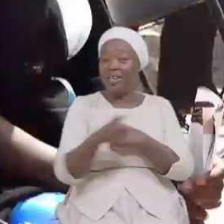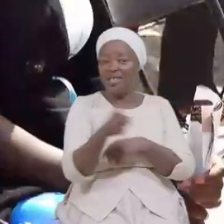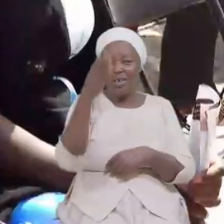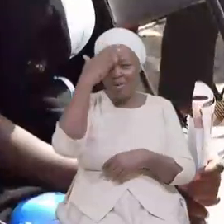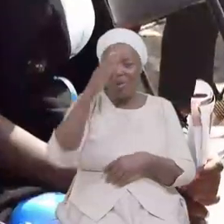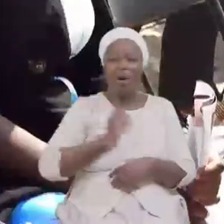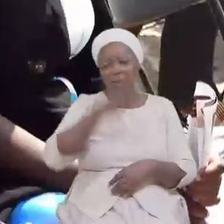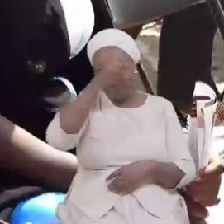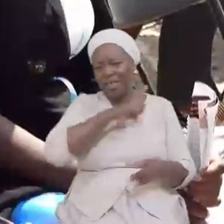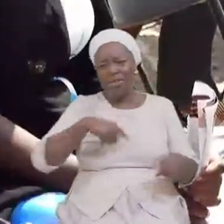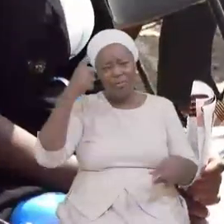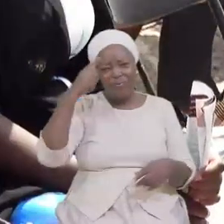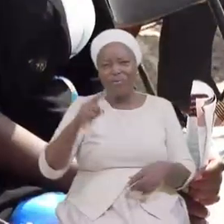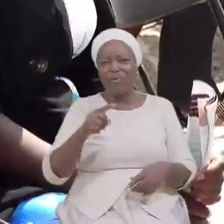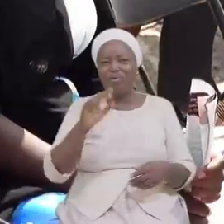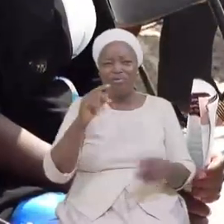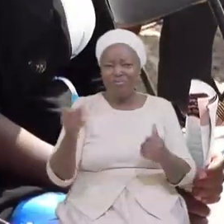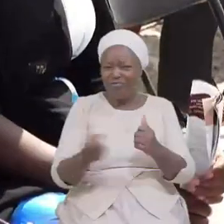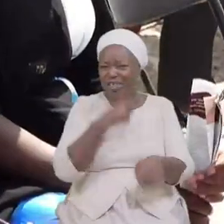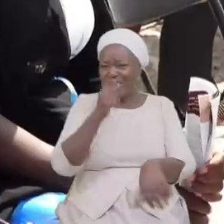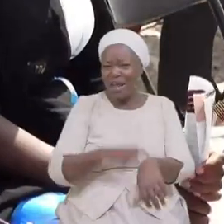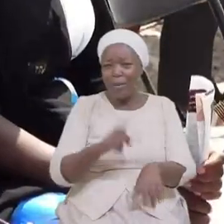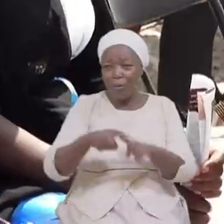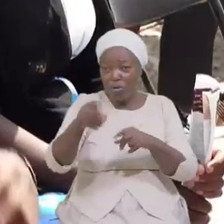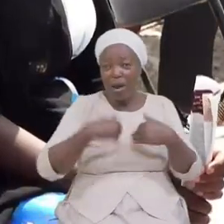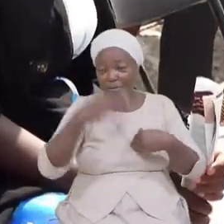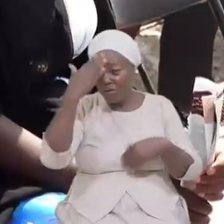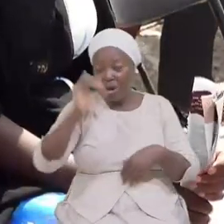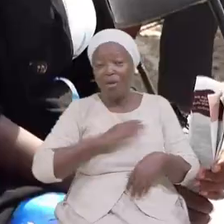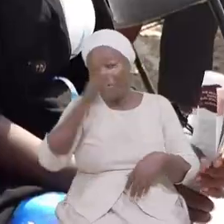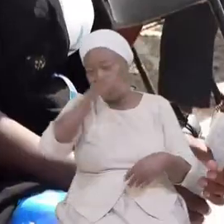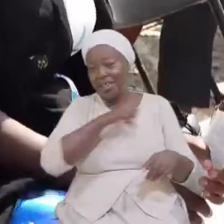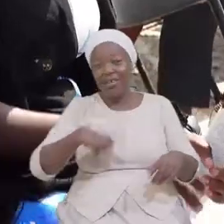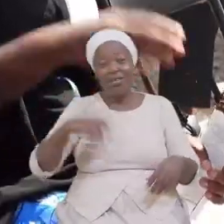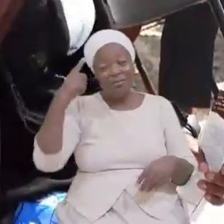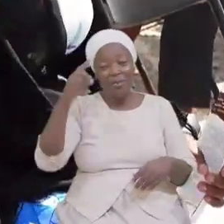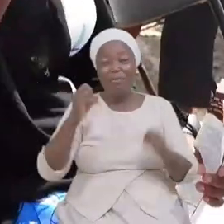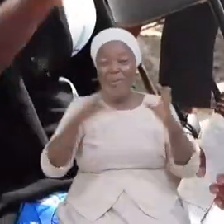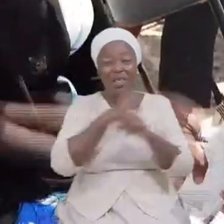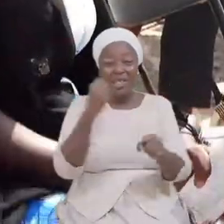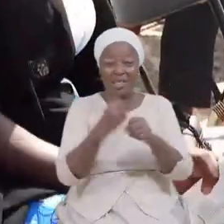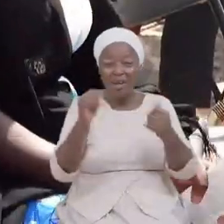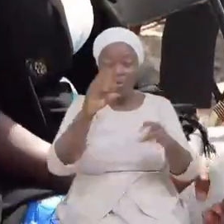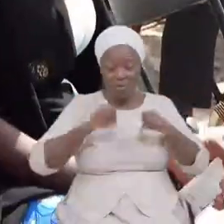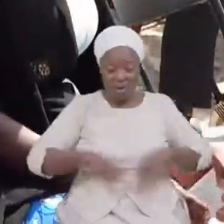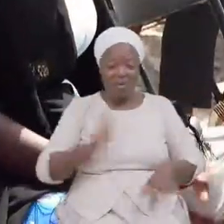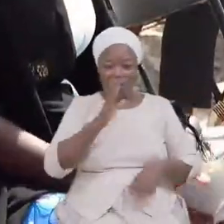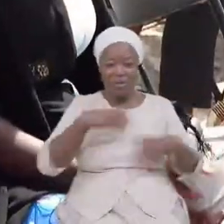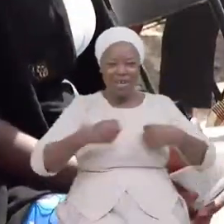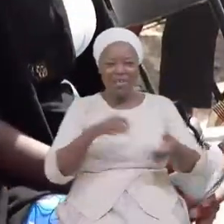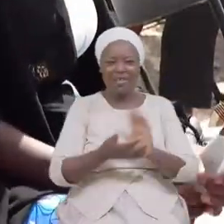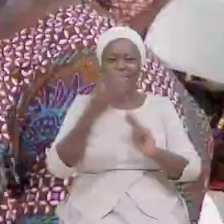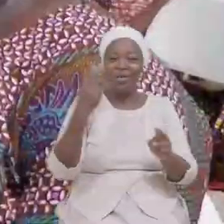have known me for some time now. Your broken heart will be healed. Today,